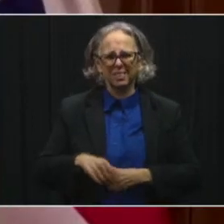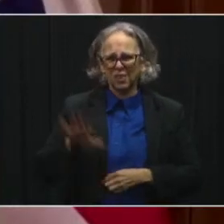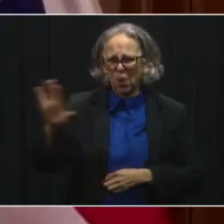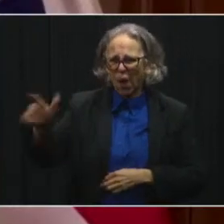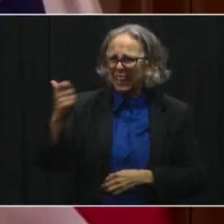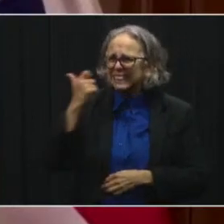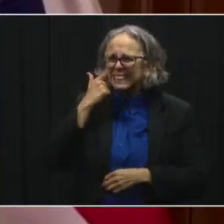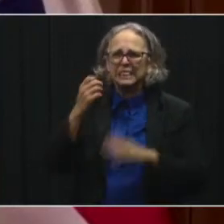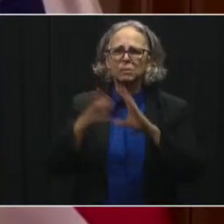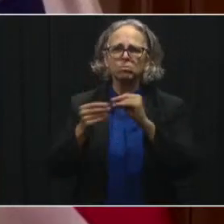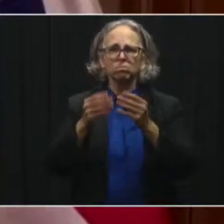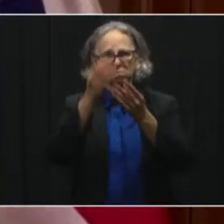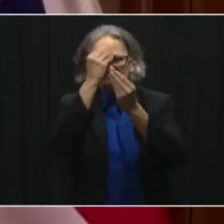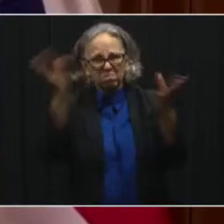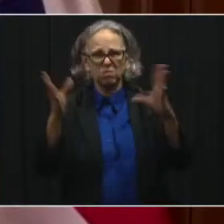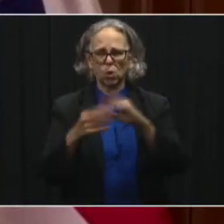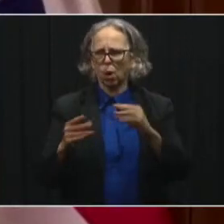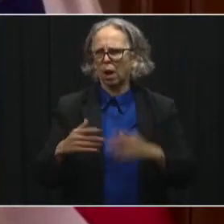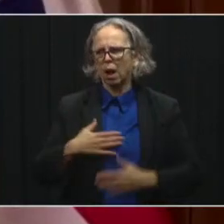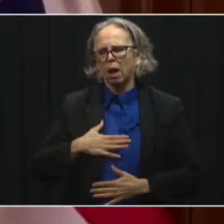talked about the